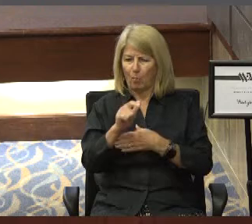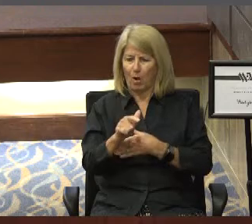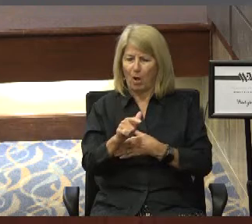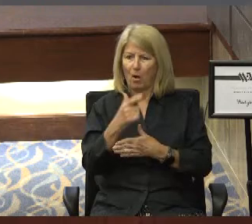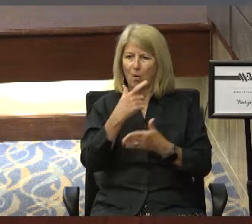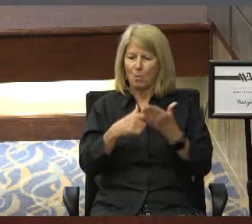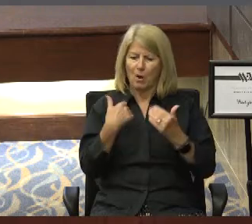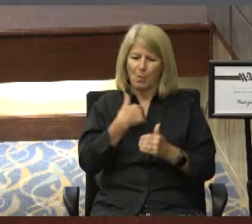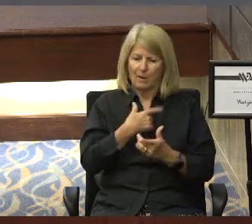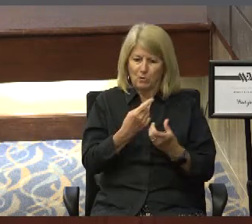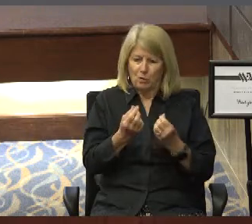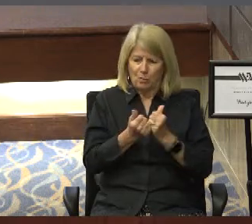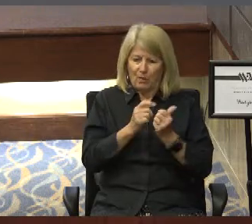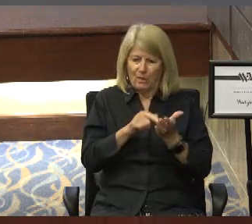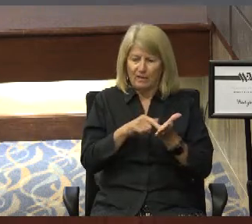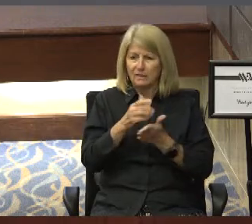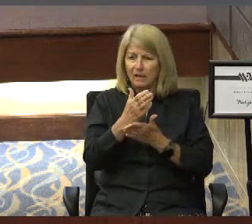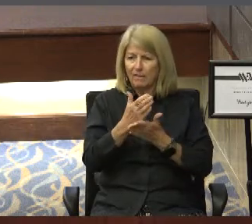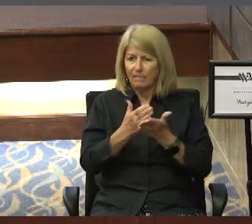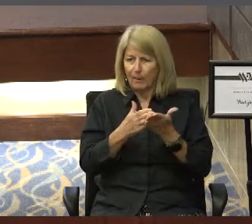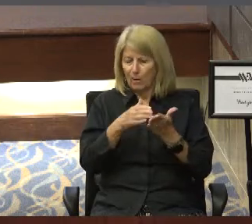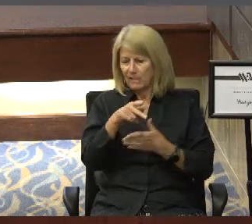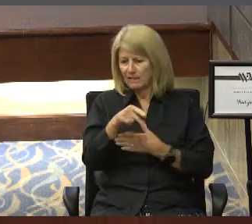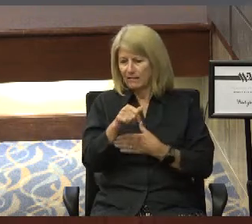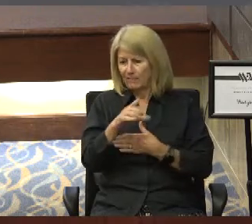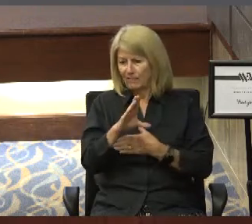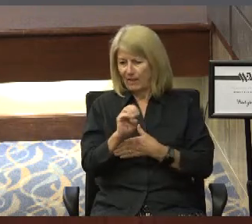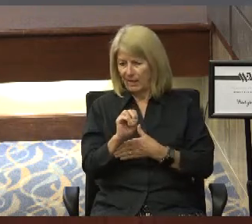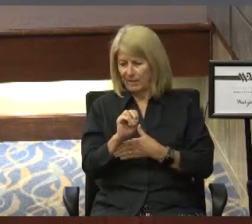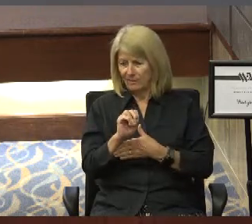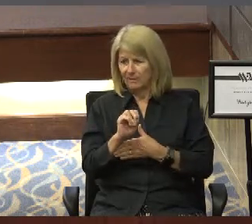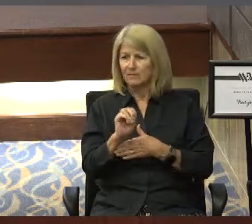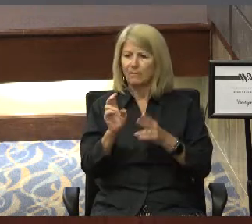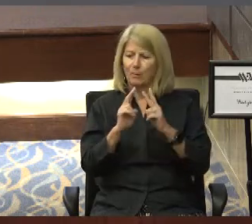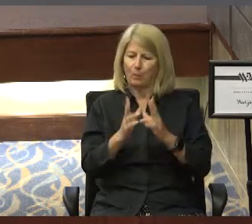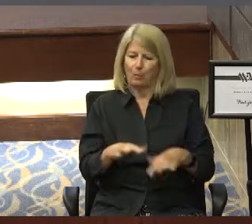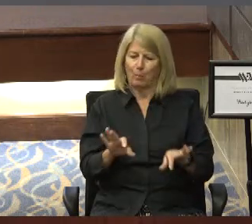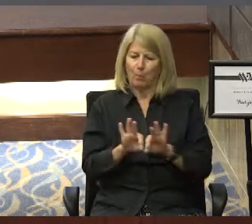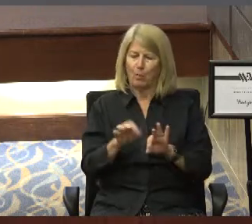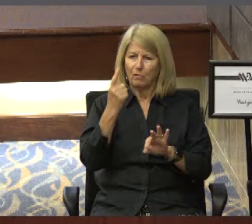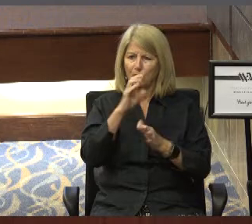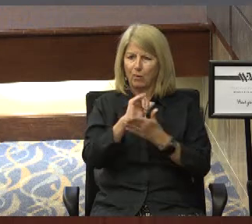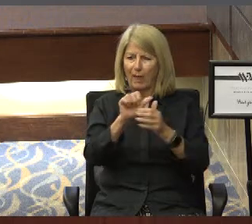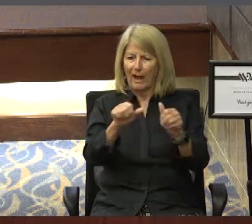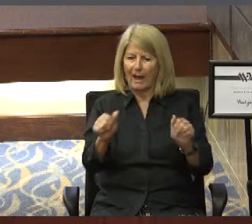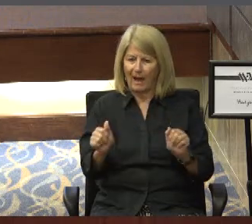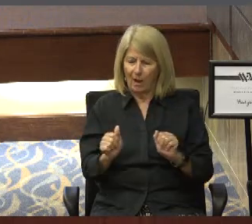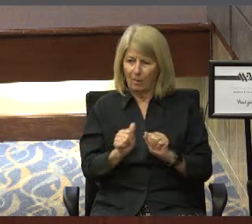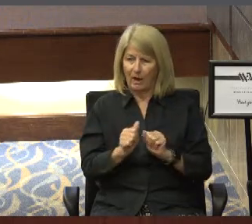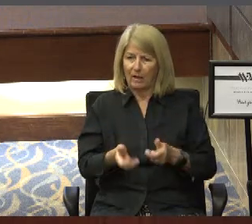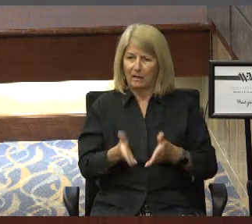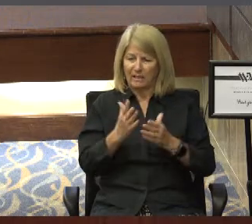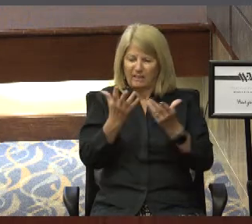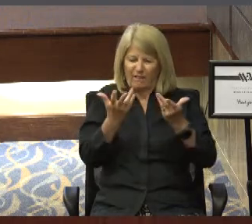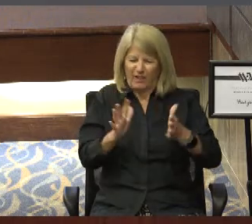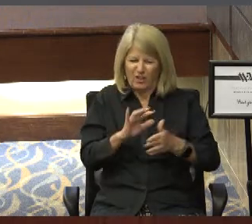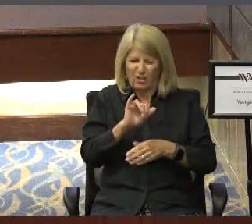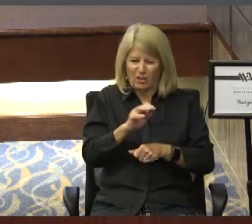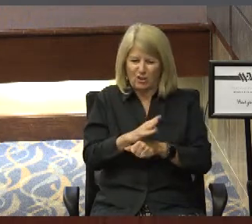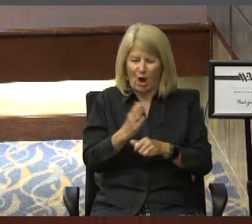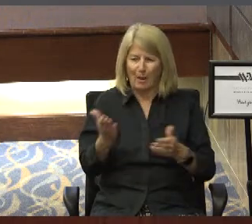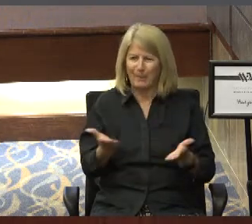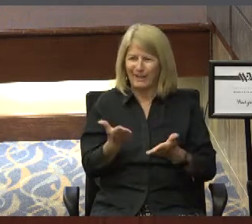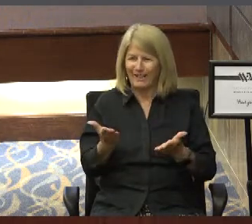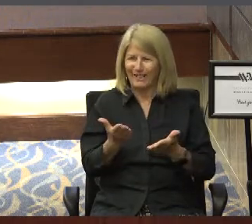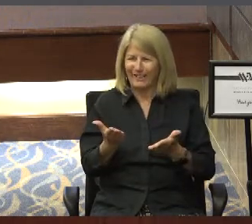in this phase is going to make everybody proud of that area. And let's finish the job here. Let's not just